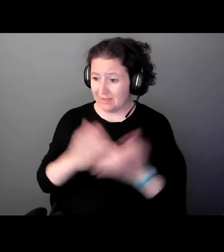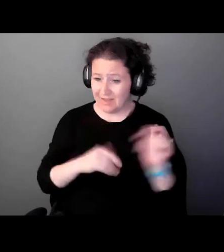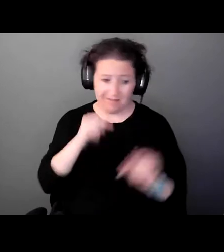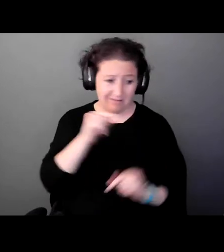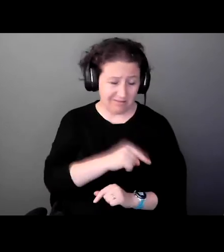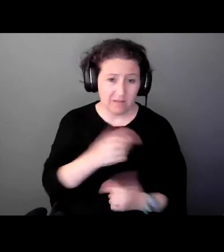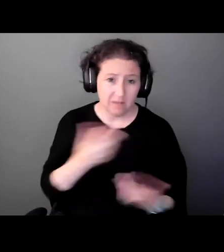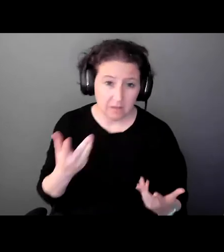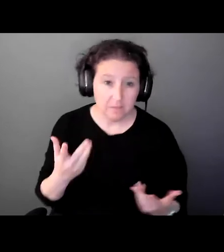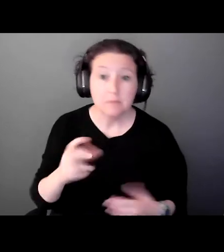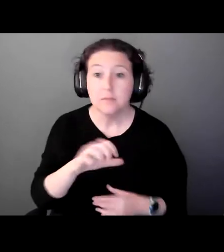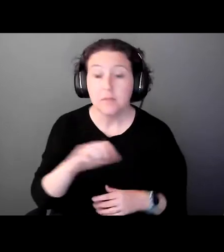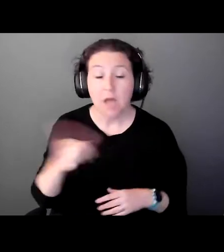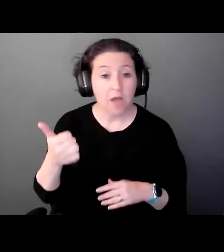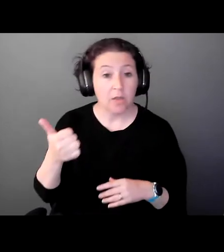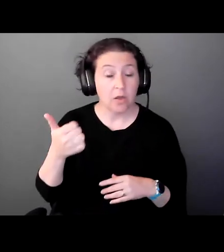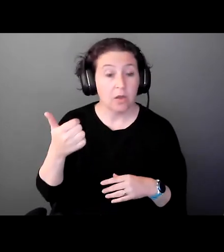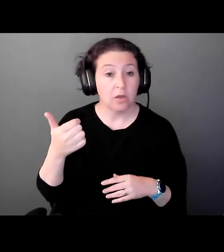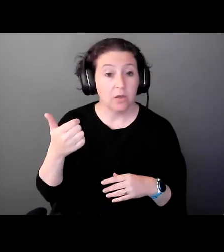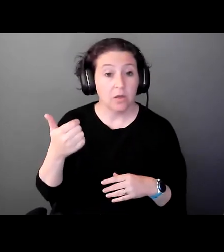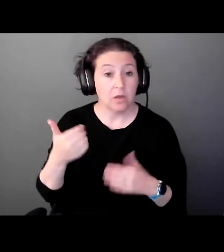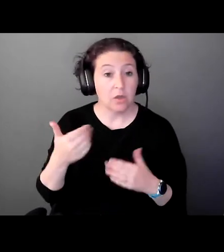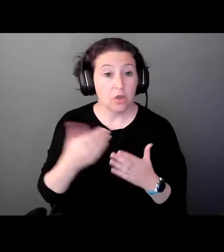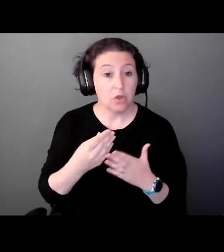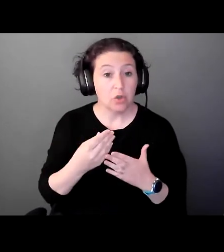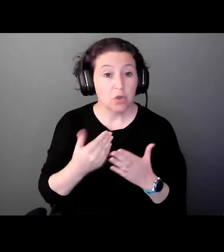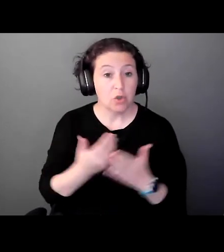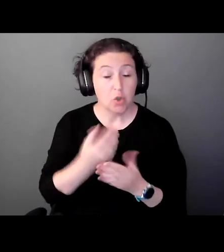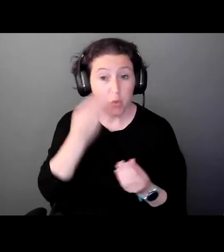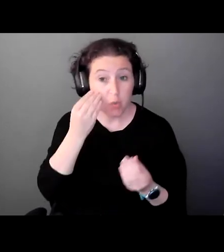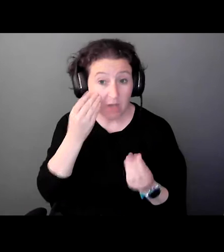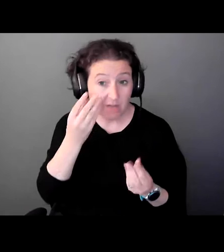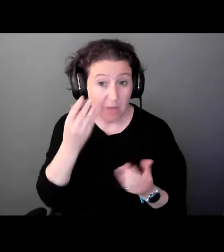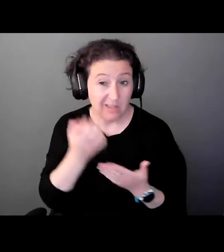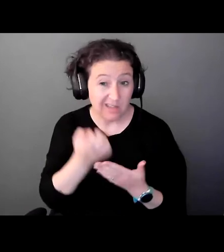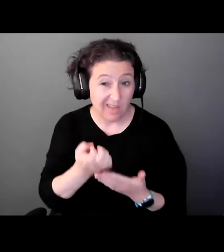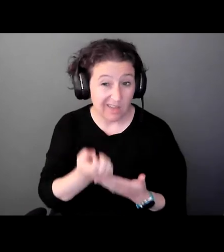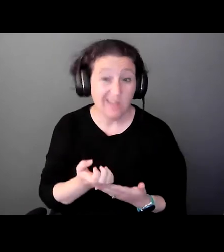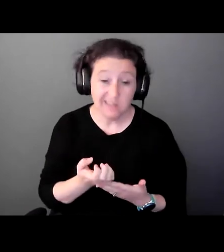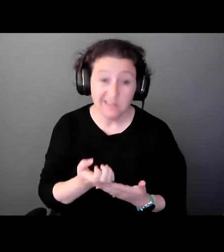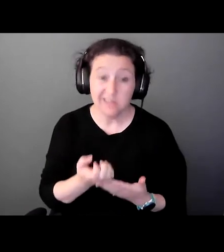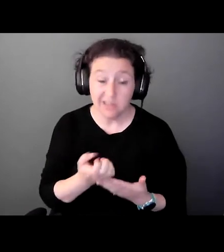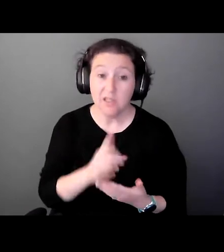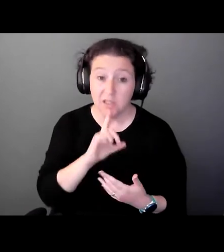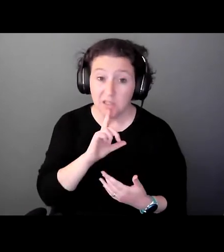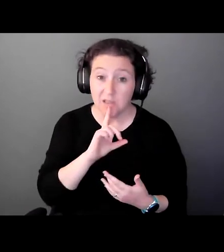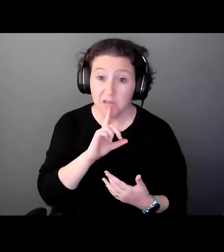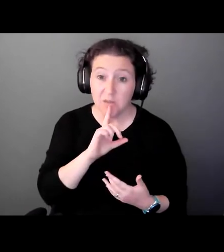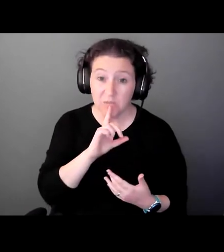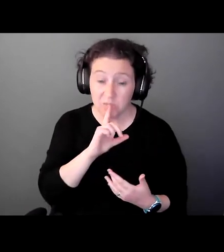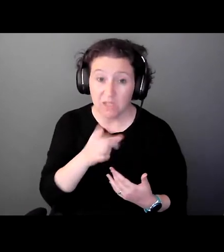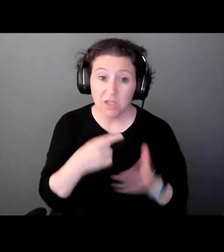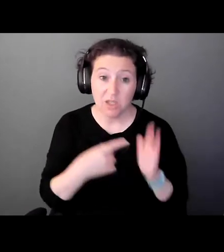the emerging evidence is very strongly suggested that vaccine-induced immunity